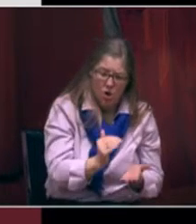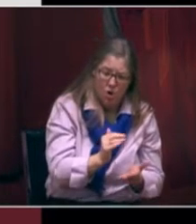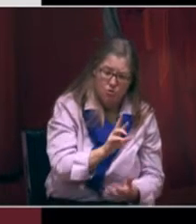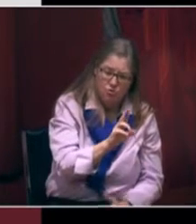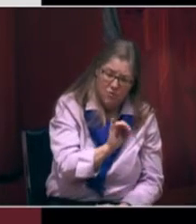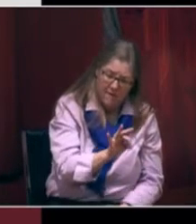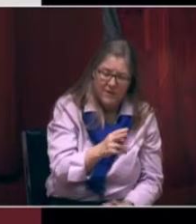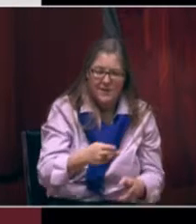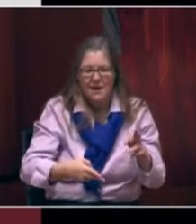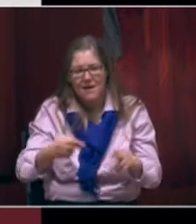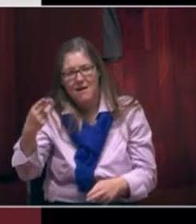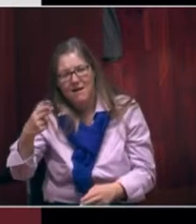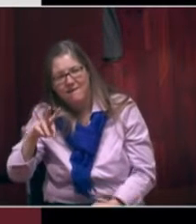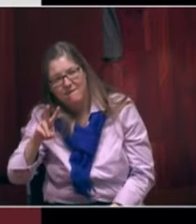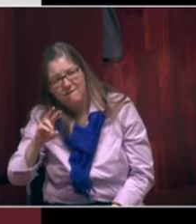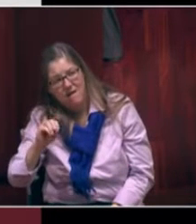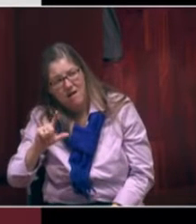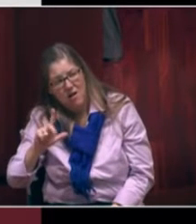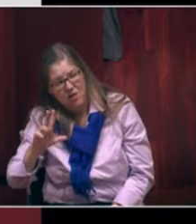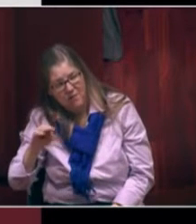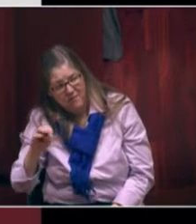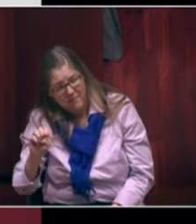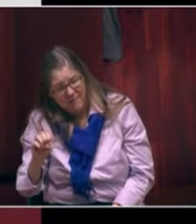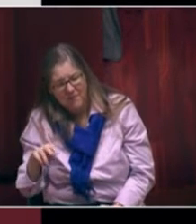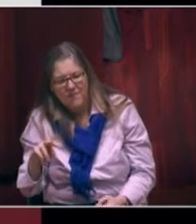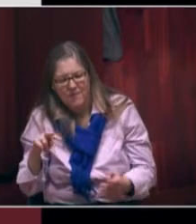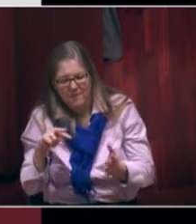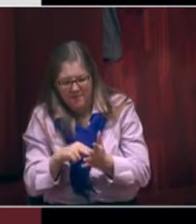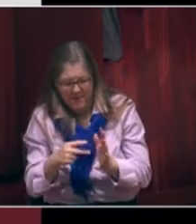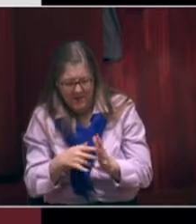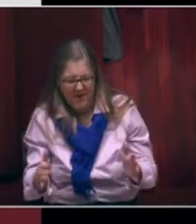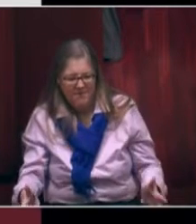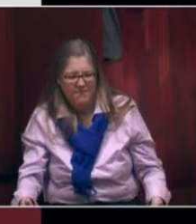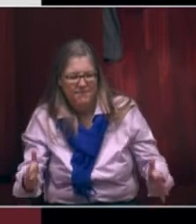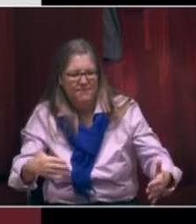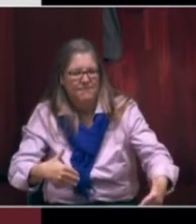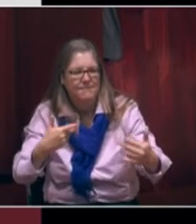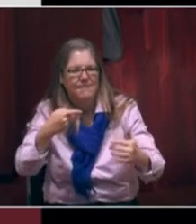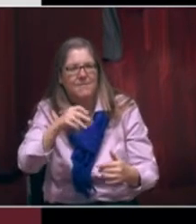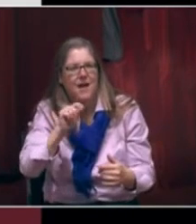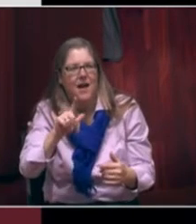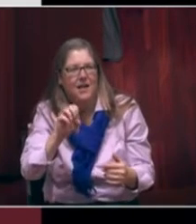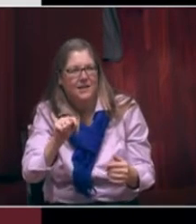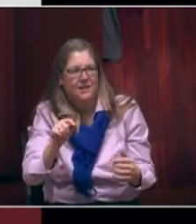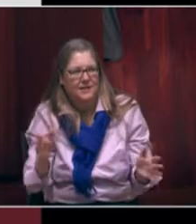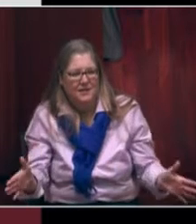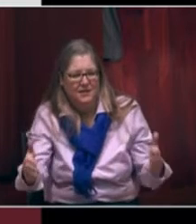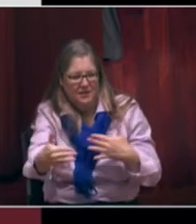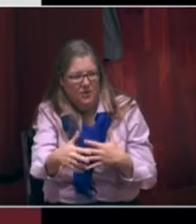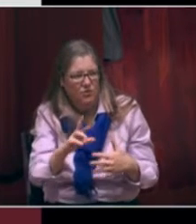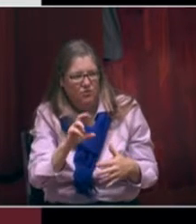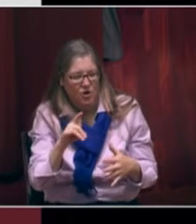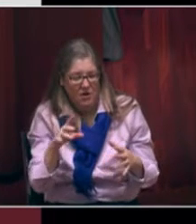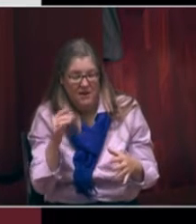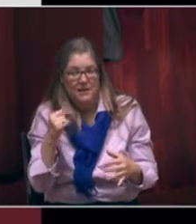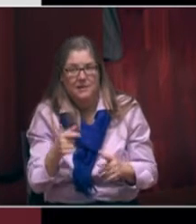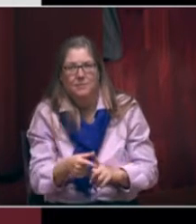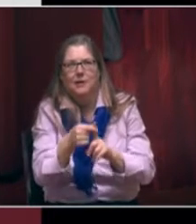volume, and that means, and often those were palletized records, especially if they were